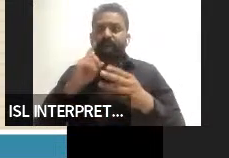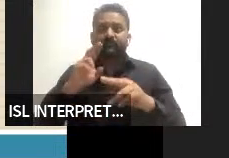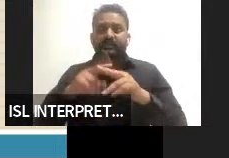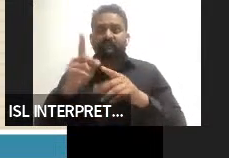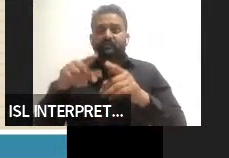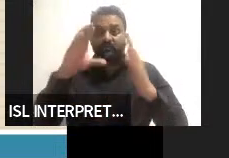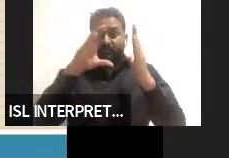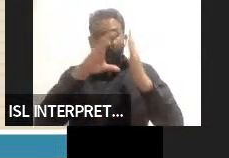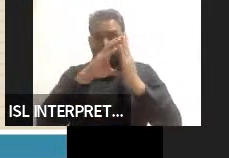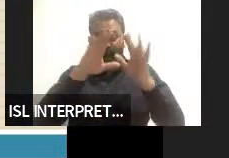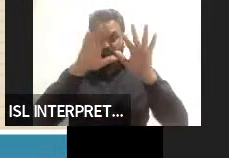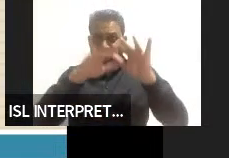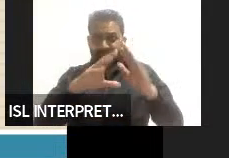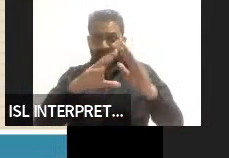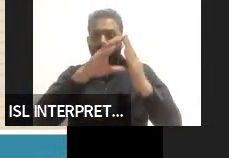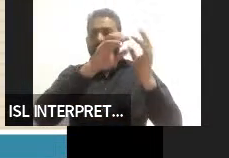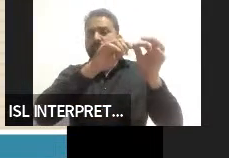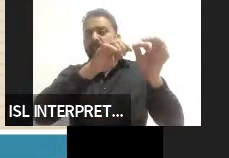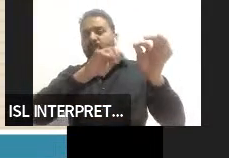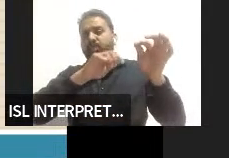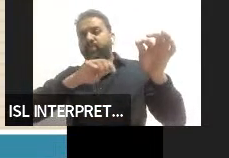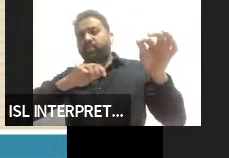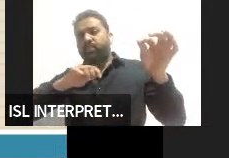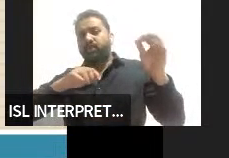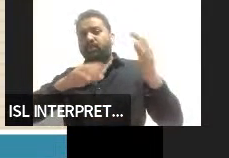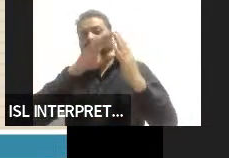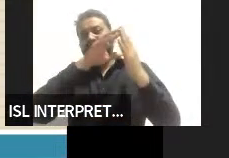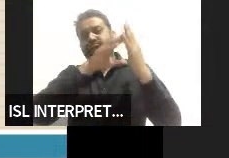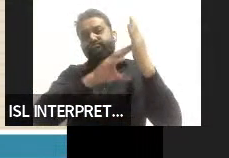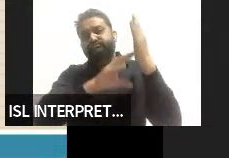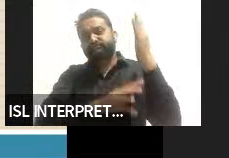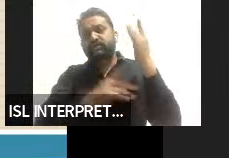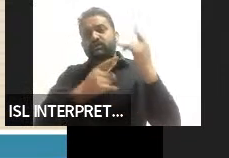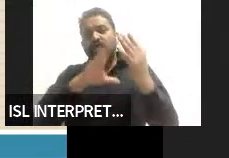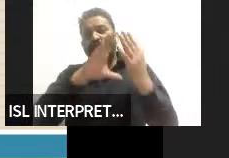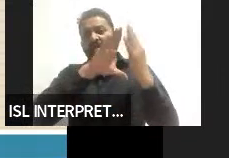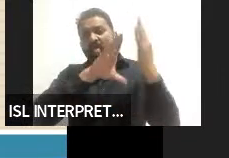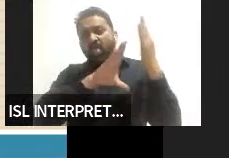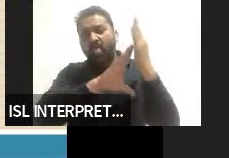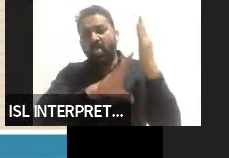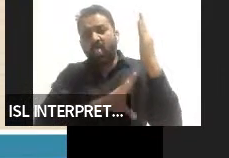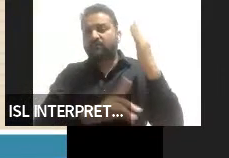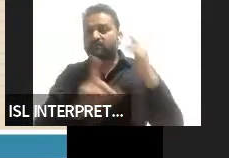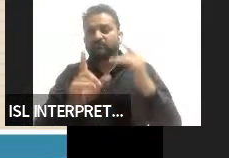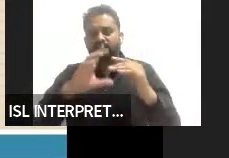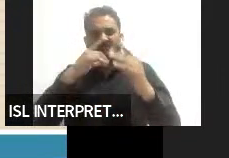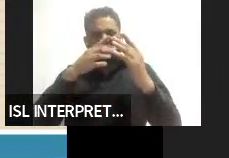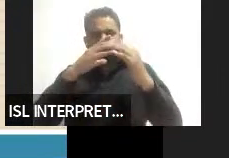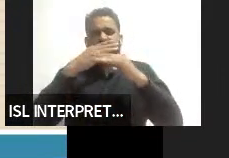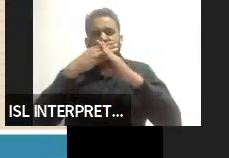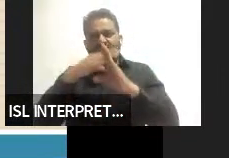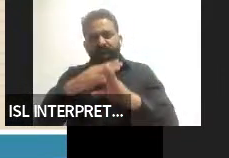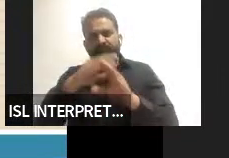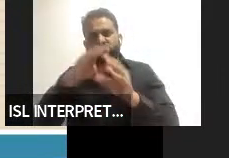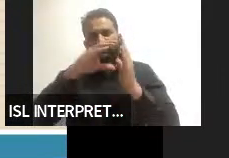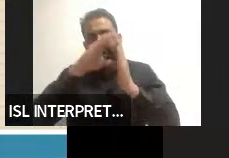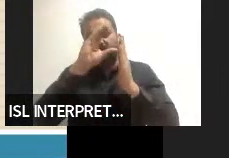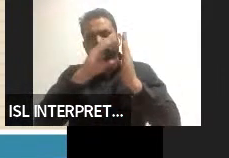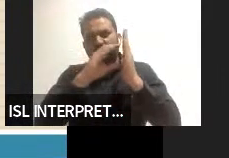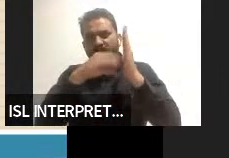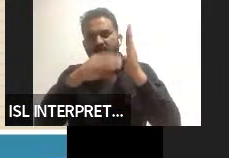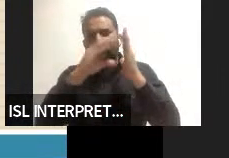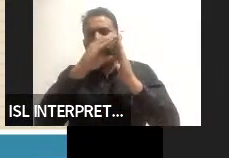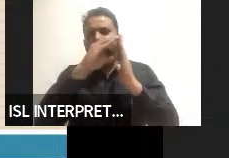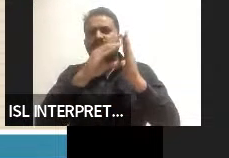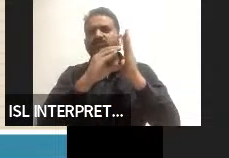your paragraph should not be too long, your sentences should not be too long. If it is there, try to break it into 2 sentences, 2 paragraphs. These are the